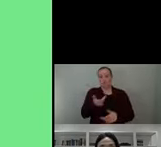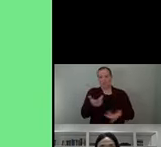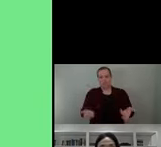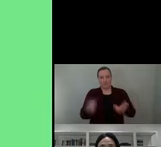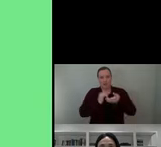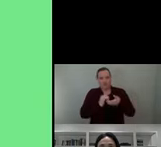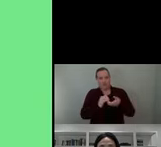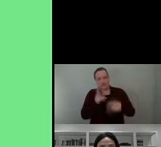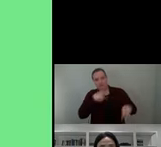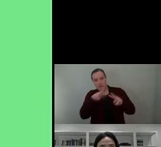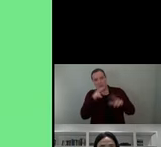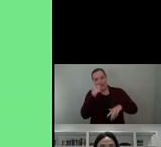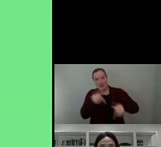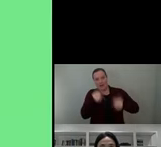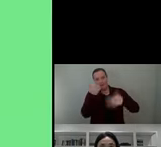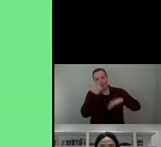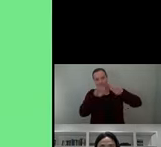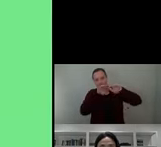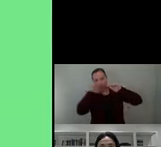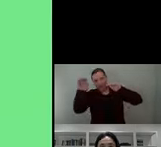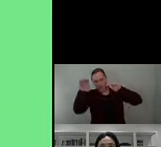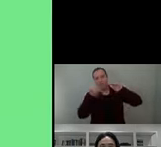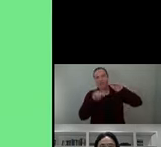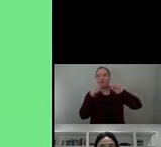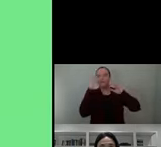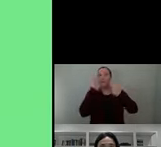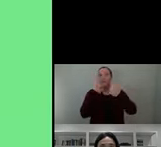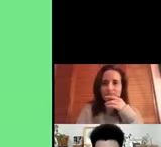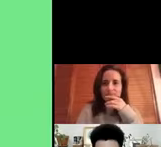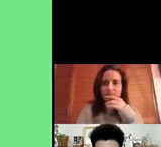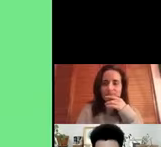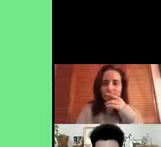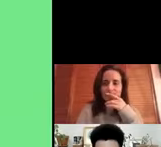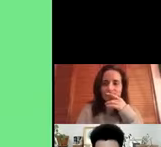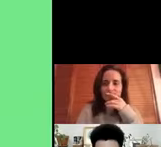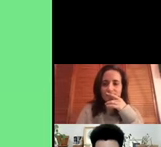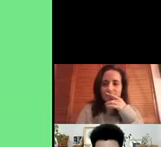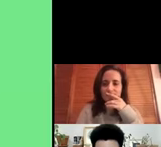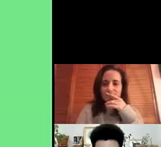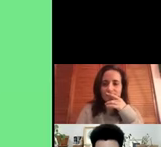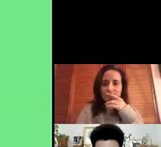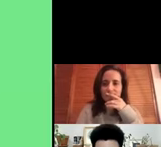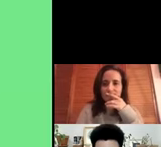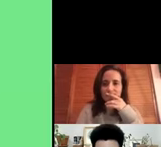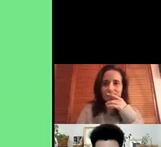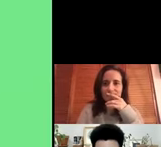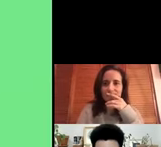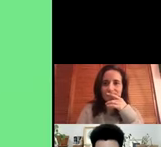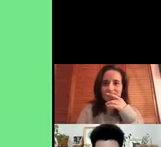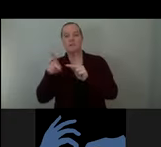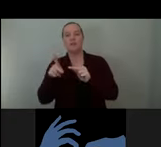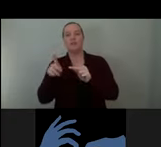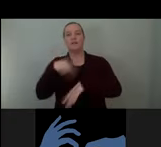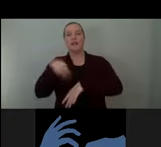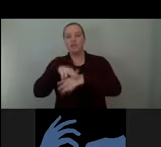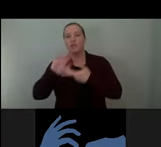spaces can lead to new relationships with our urban infrastructure and strengthen connections between people, nature, and communities. And